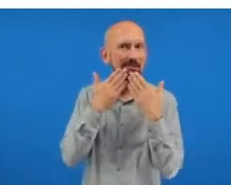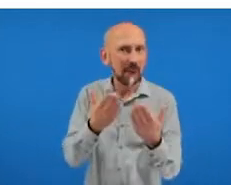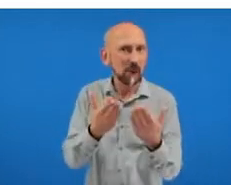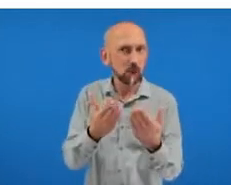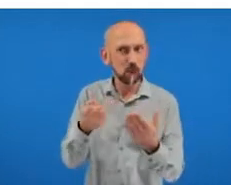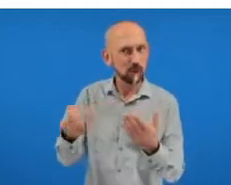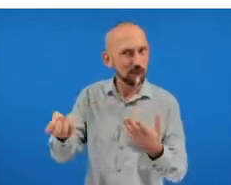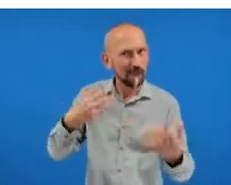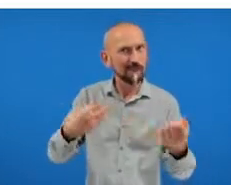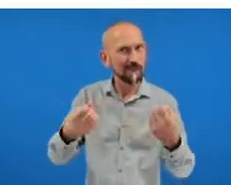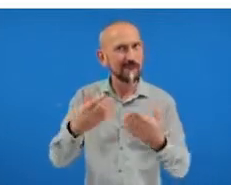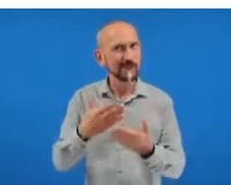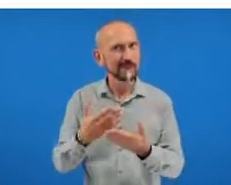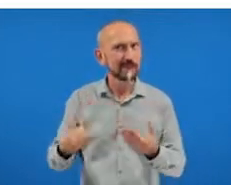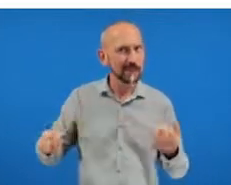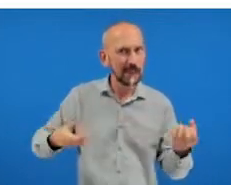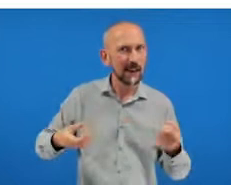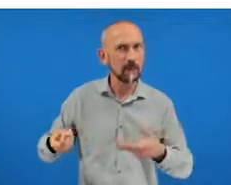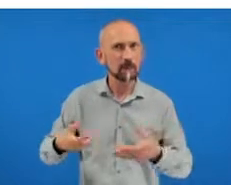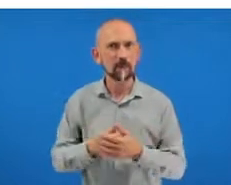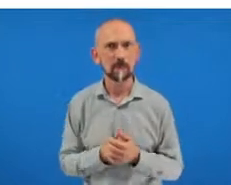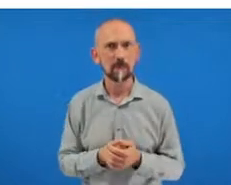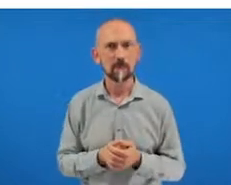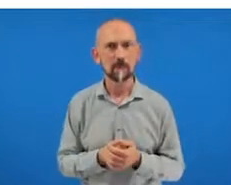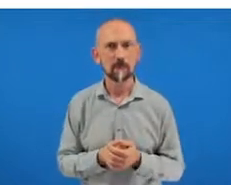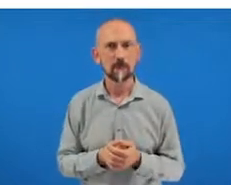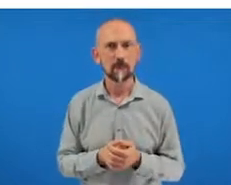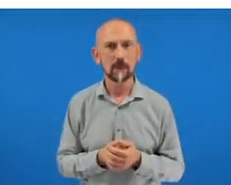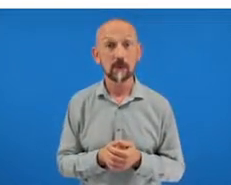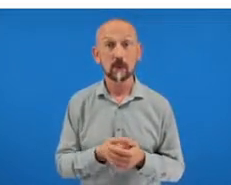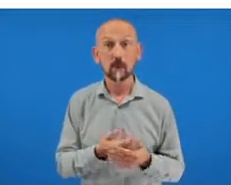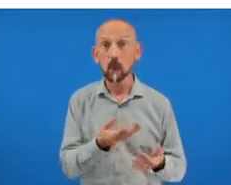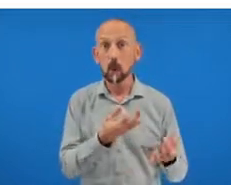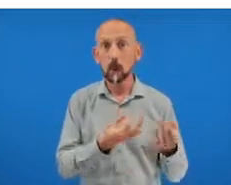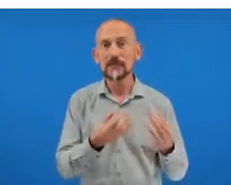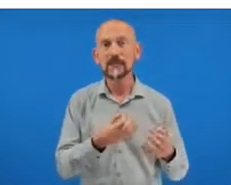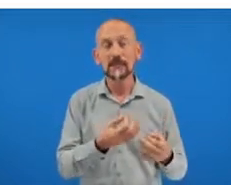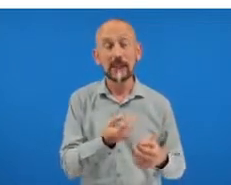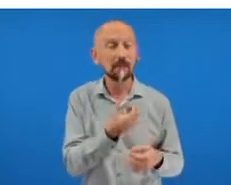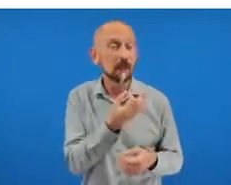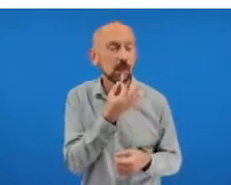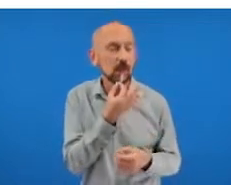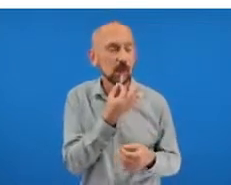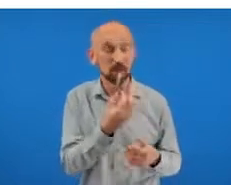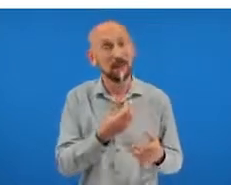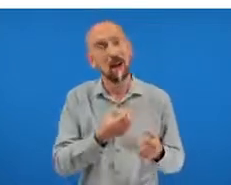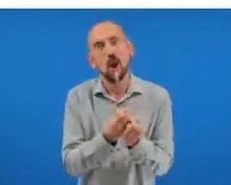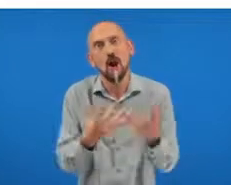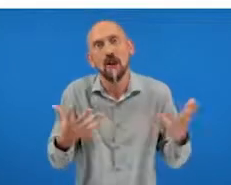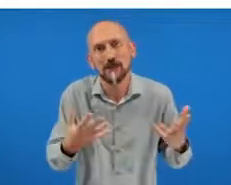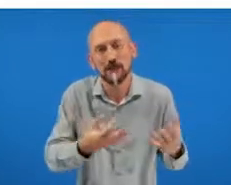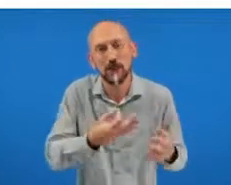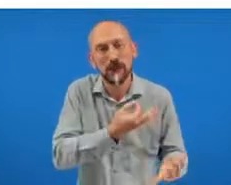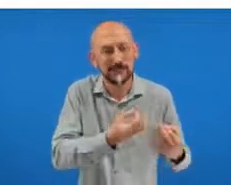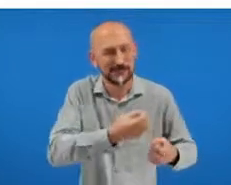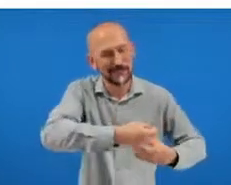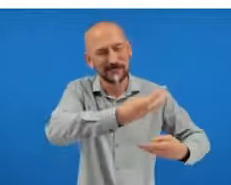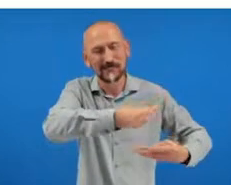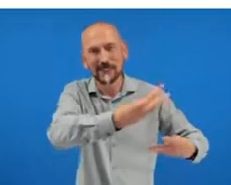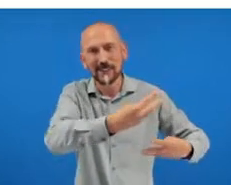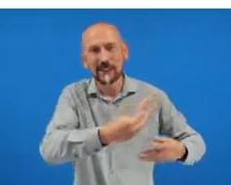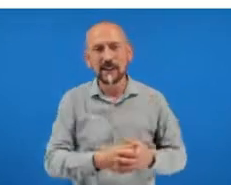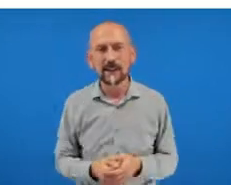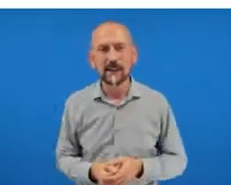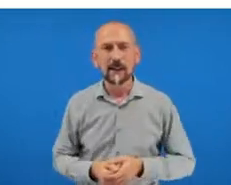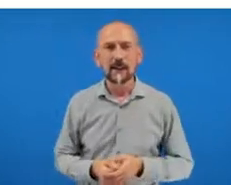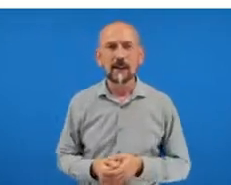that. We've got a few questions. In fact, we've got quite a lot of questions, so that have come through the chat. But what